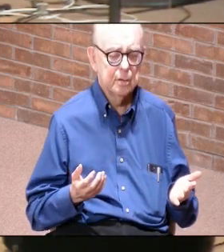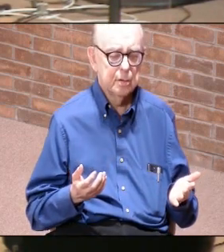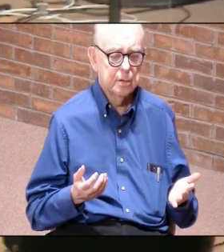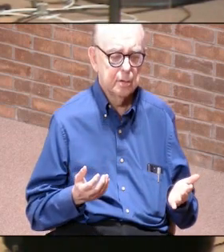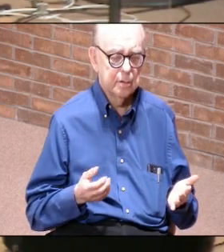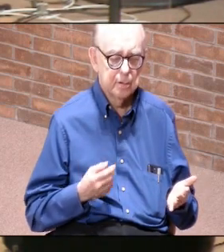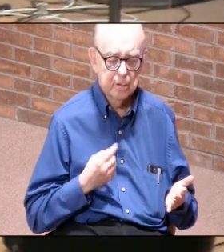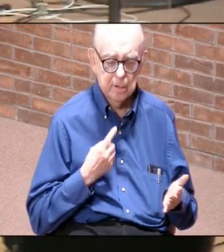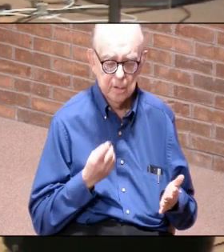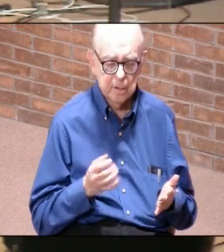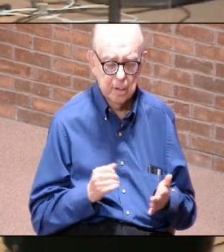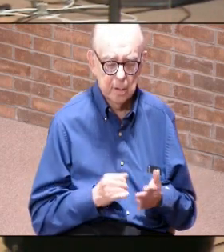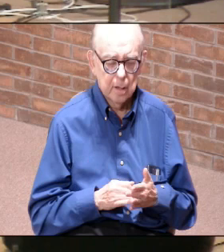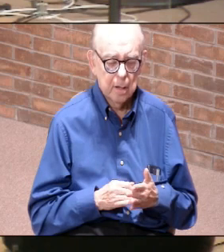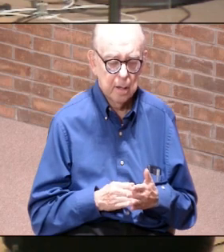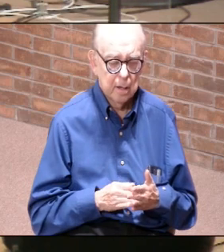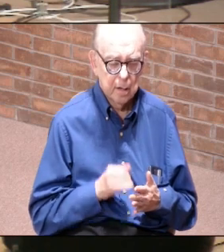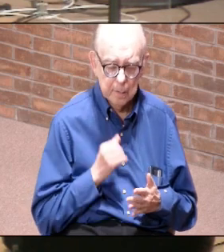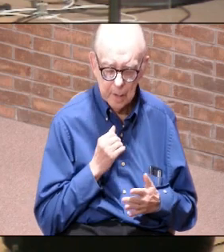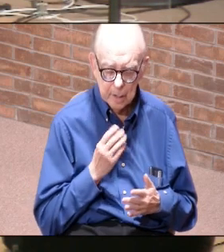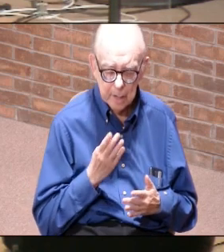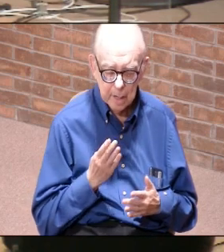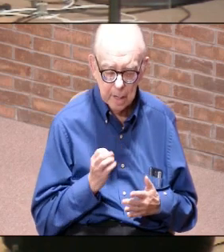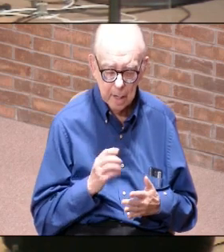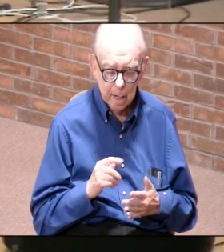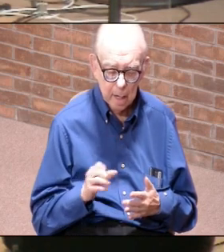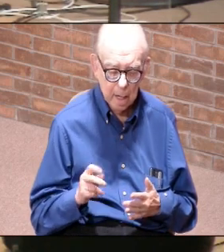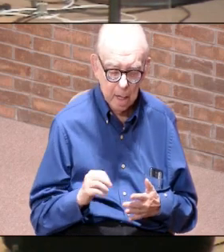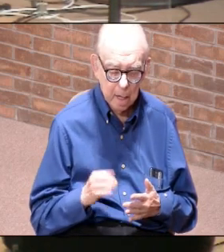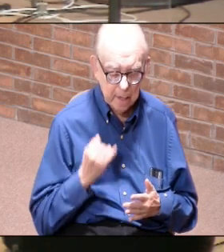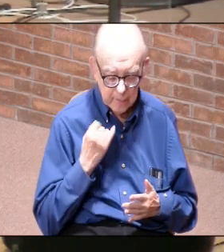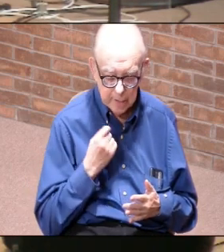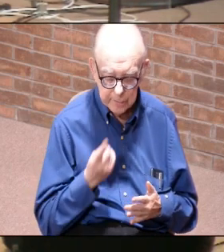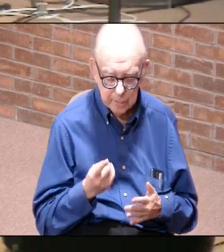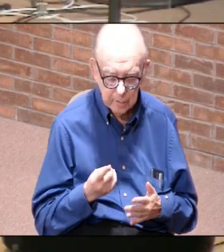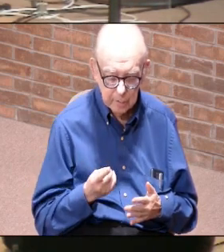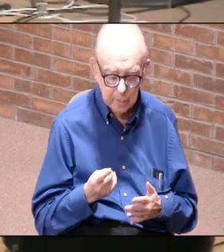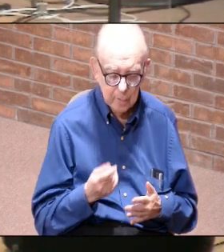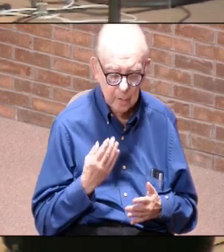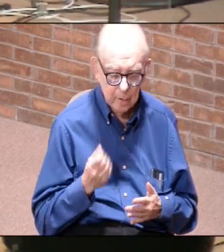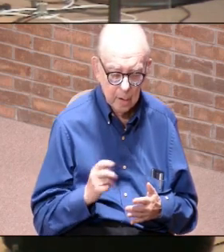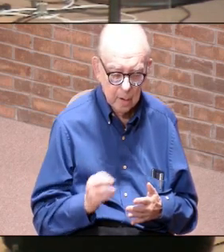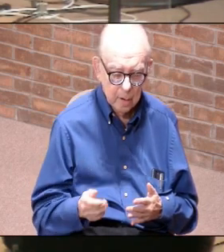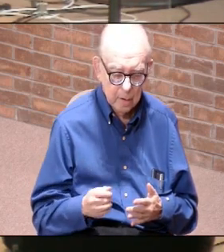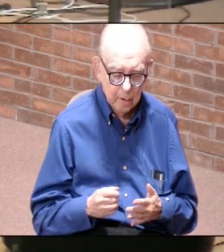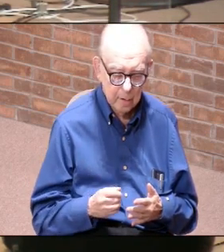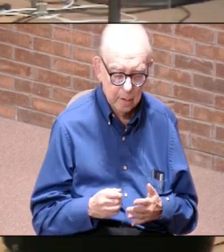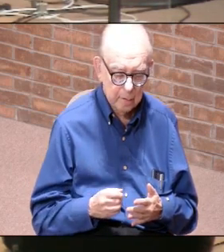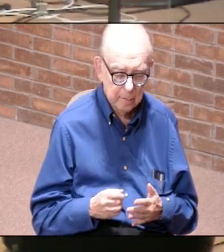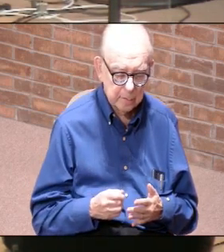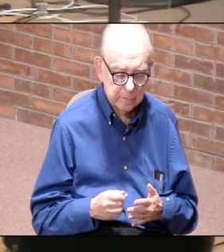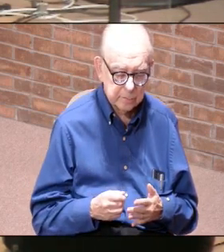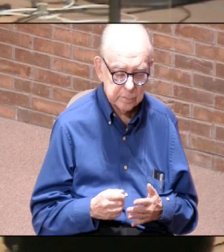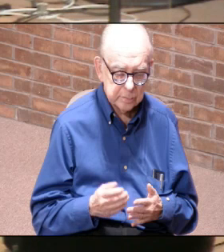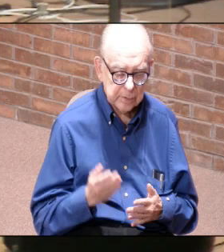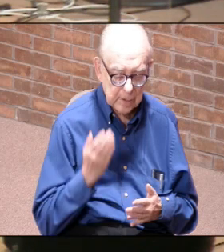I don't want to say this, but I'm not a betting person. But if I was, I would bet you that probably none of you would actually